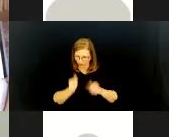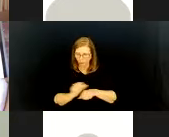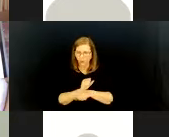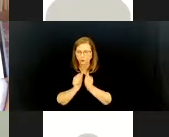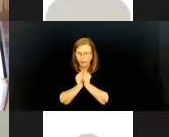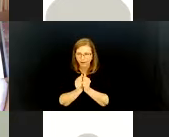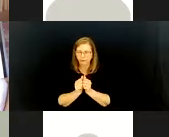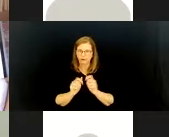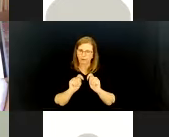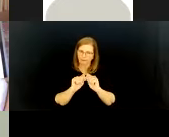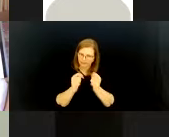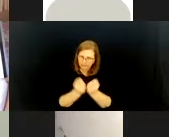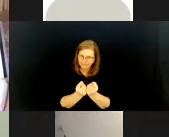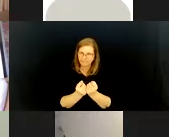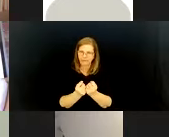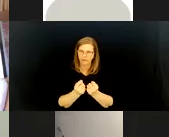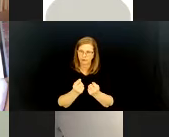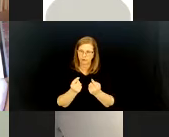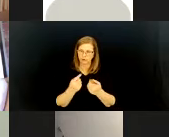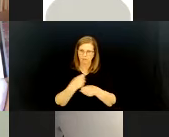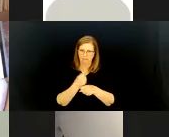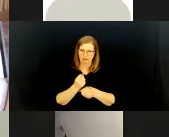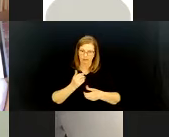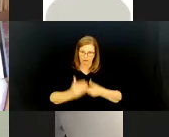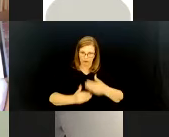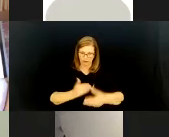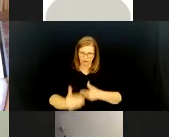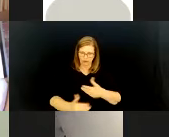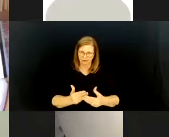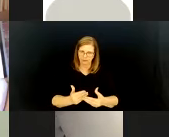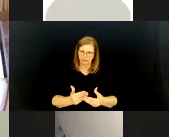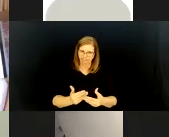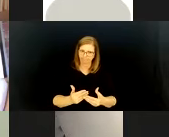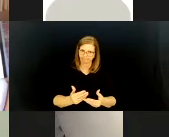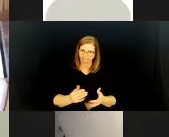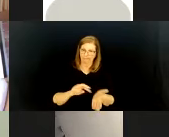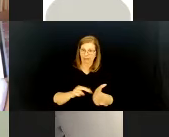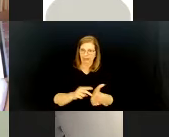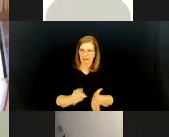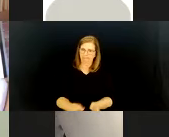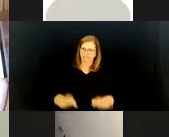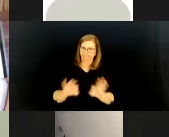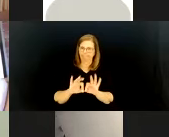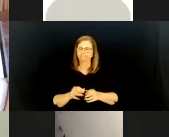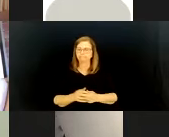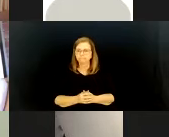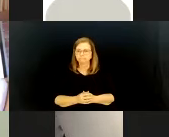the team to make this whole process more meaningful for our students.